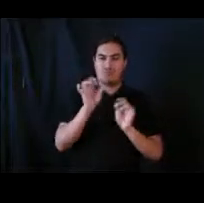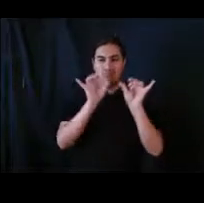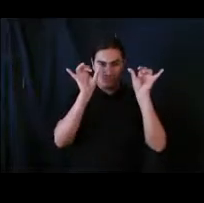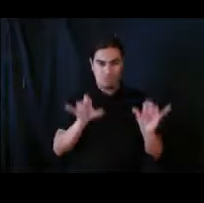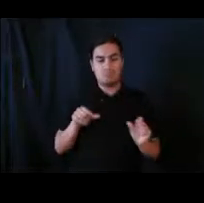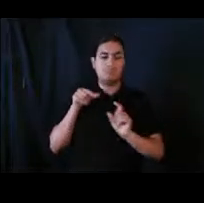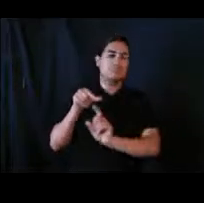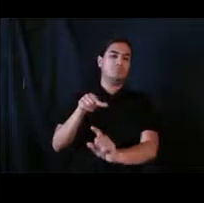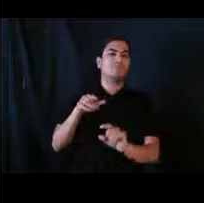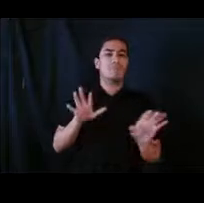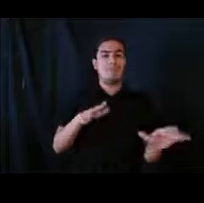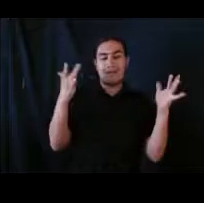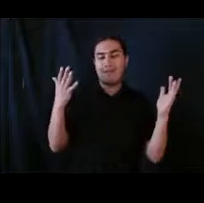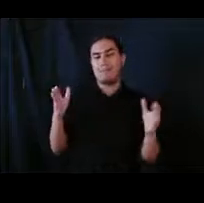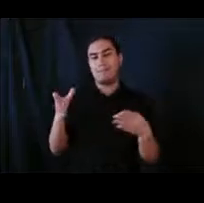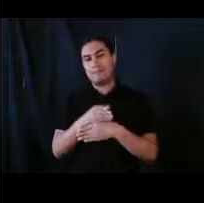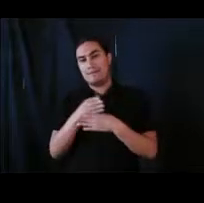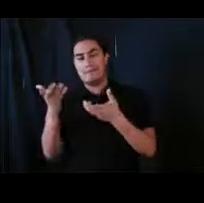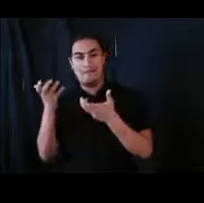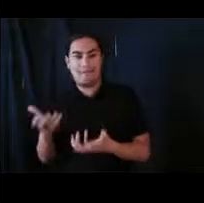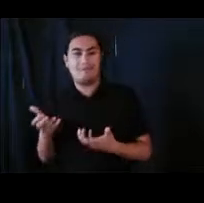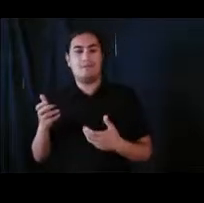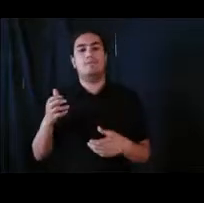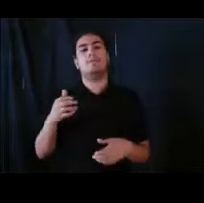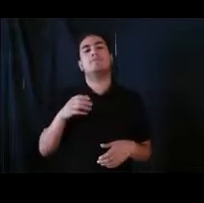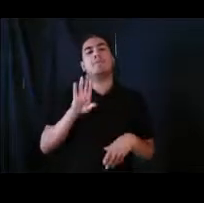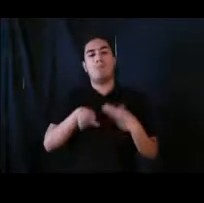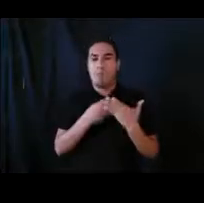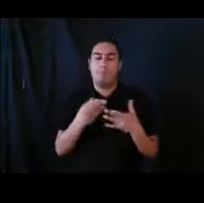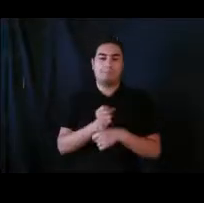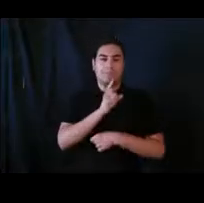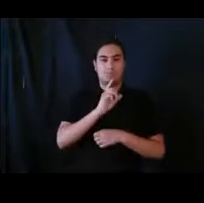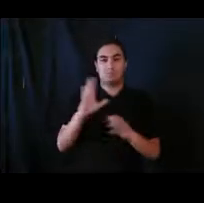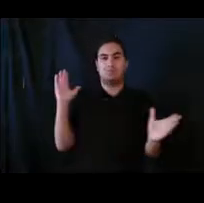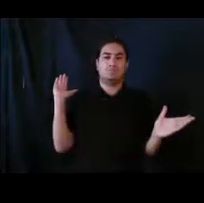light medium and heavy duty zero emission vehicle infrastructure